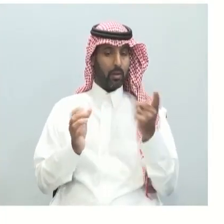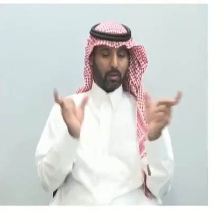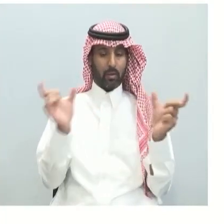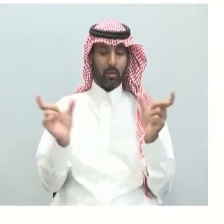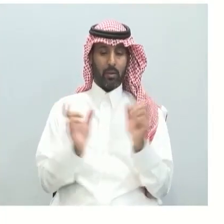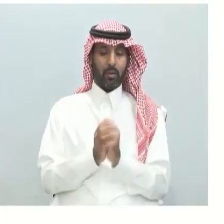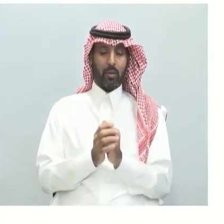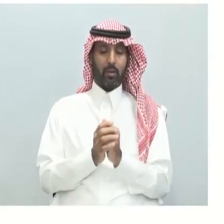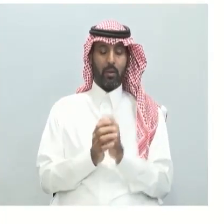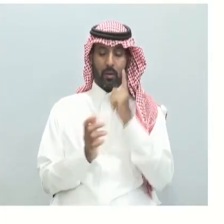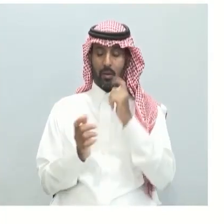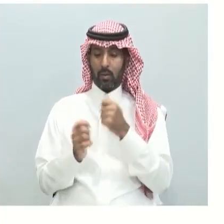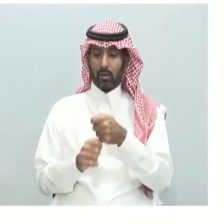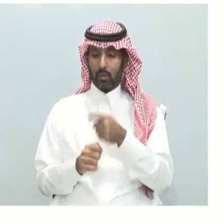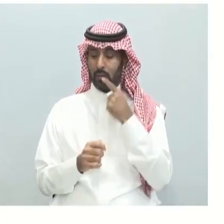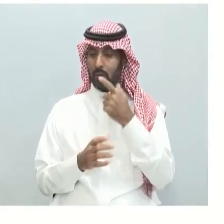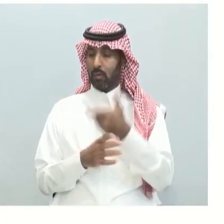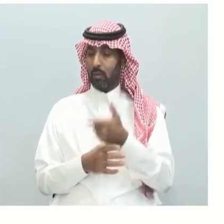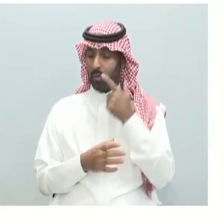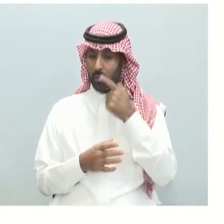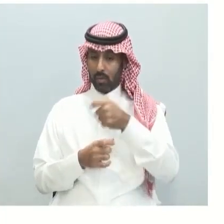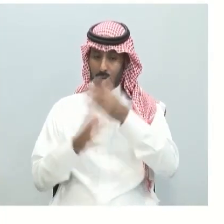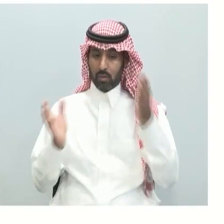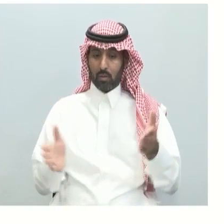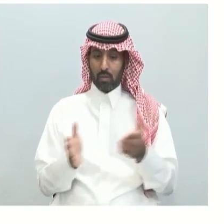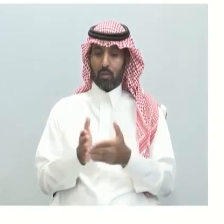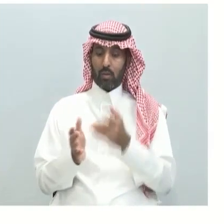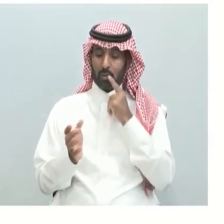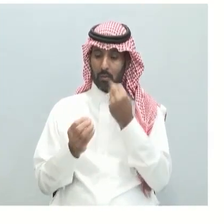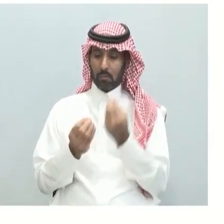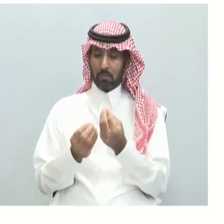Yes, are invested in packaging as a way of making the